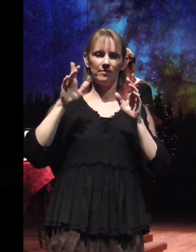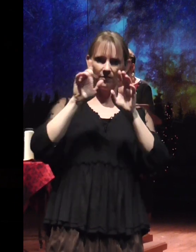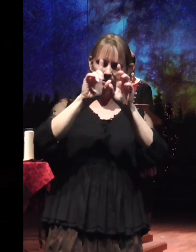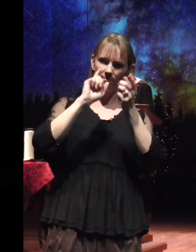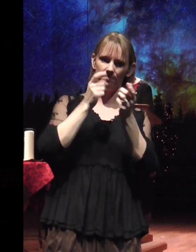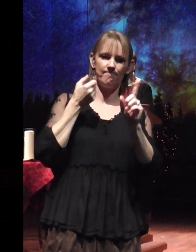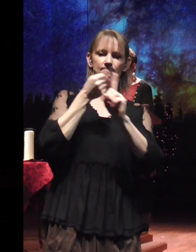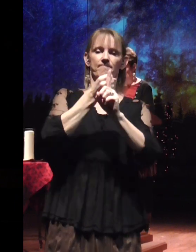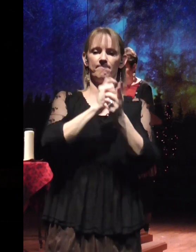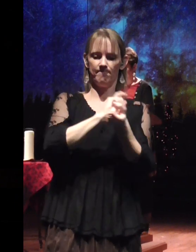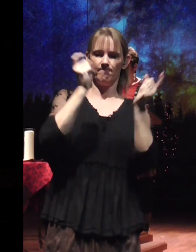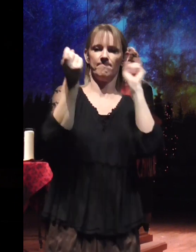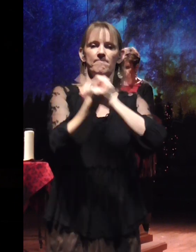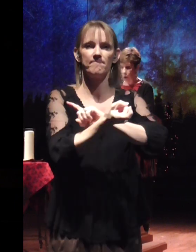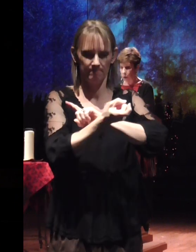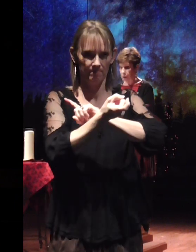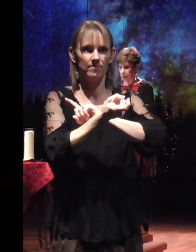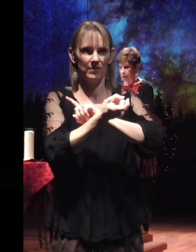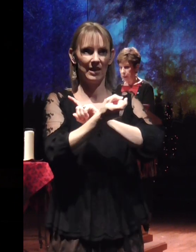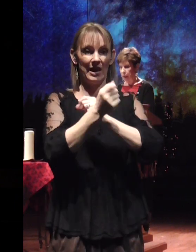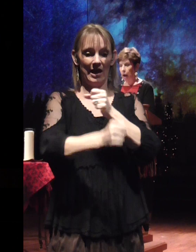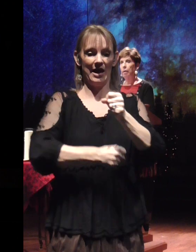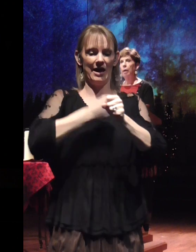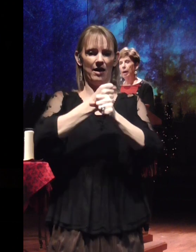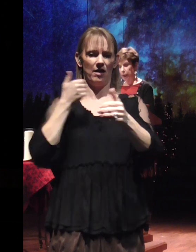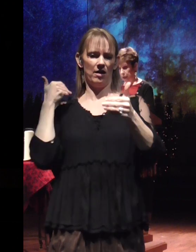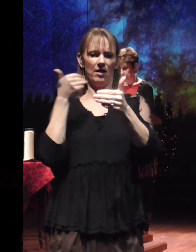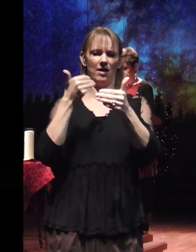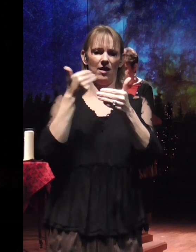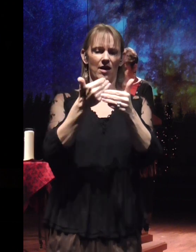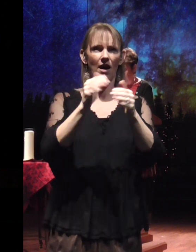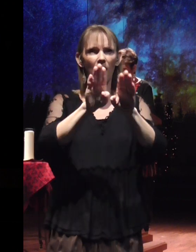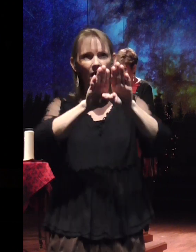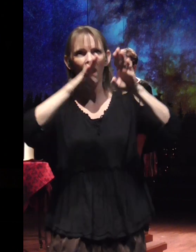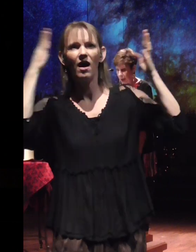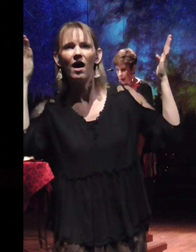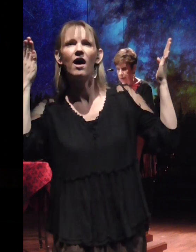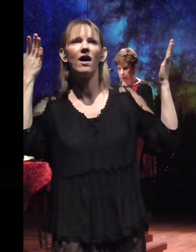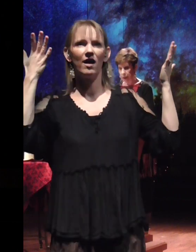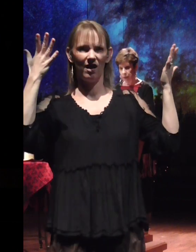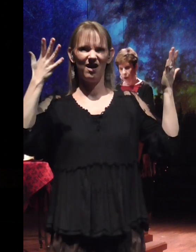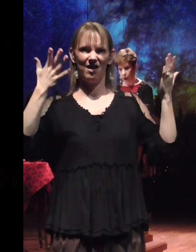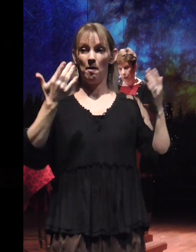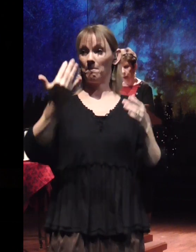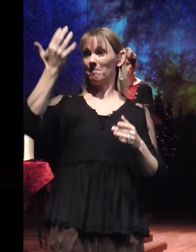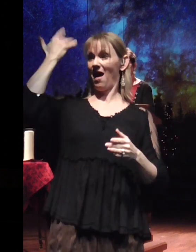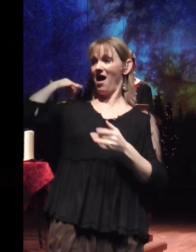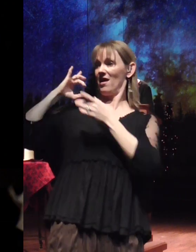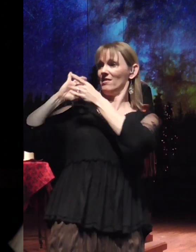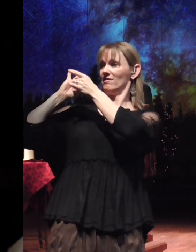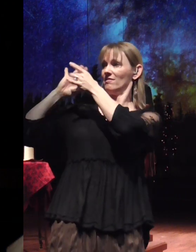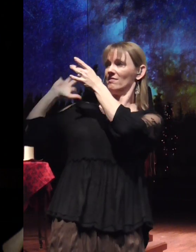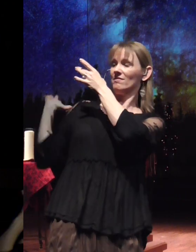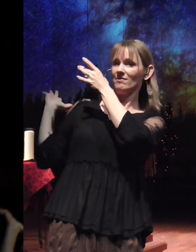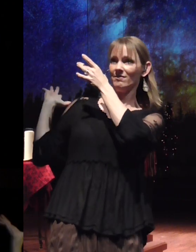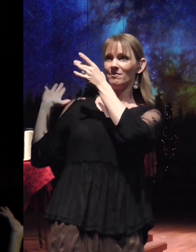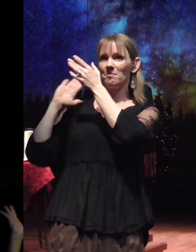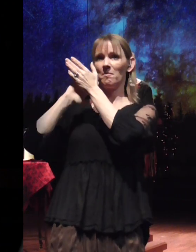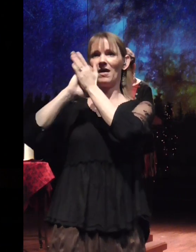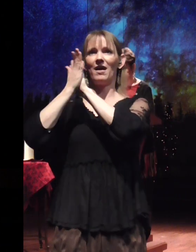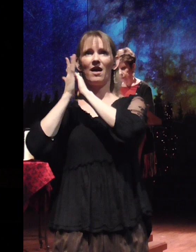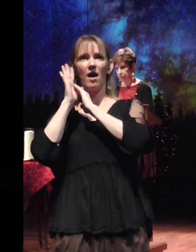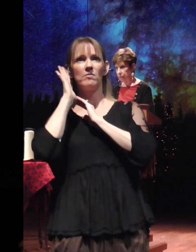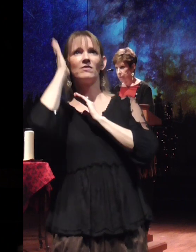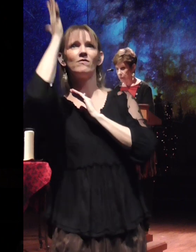midnight, the year's threshold, an unlocking where the past lets go and becomes the